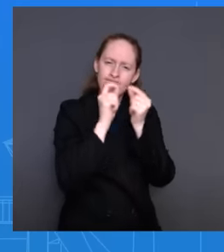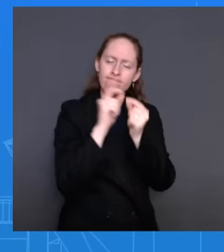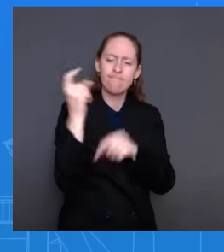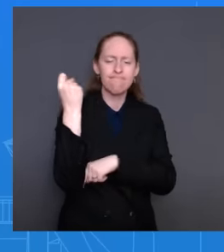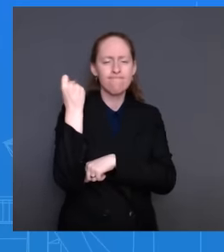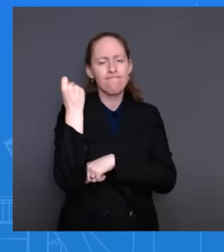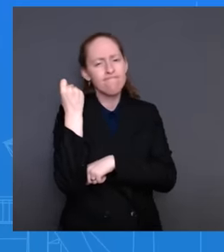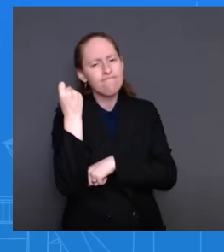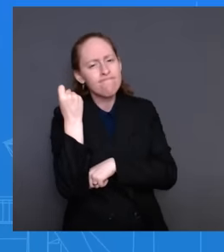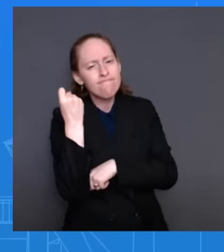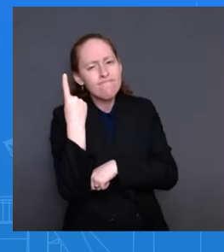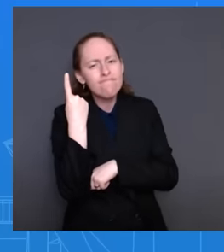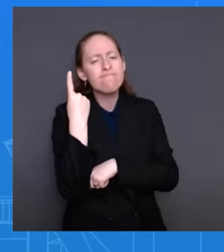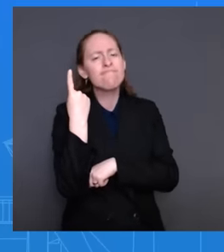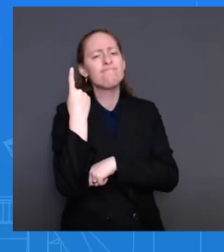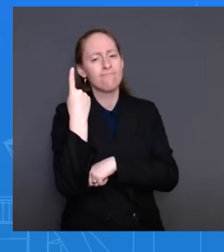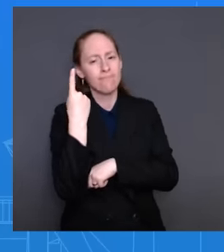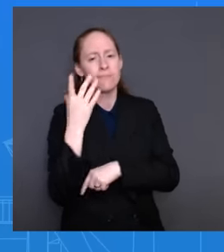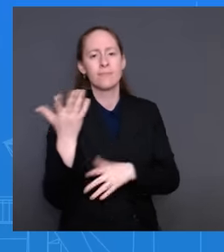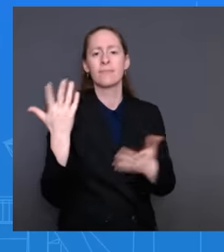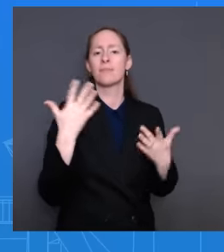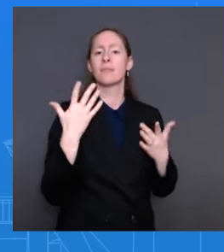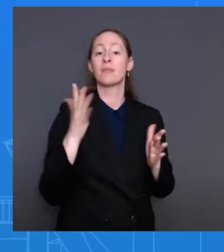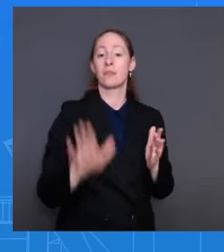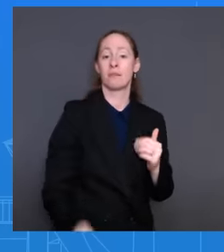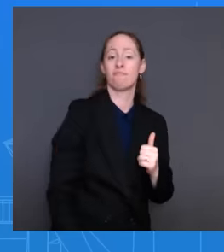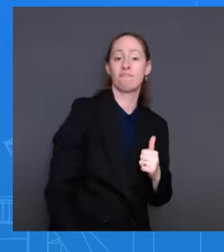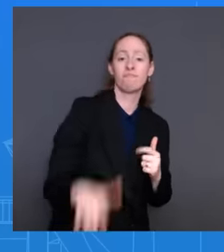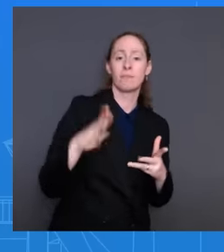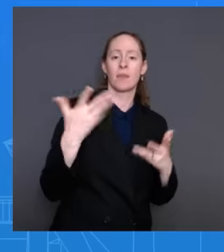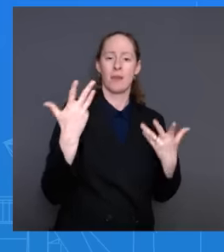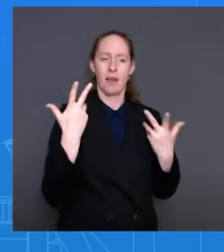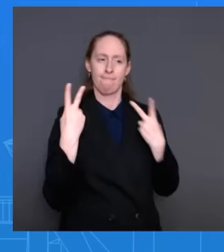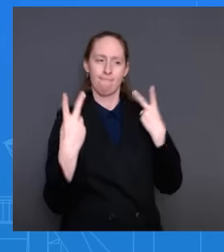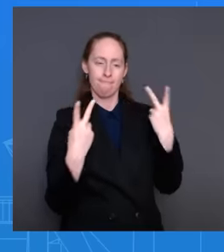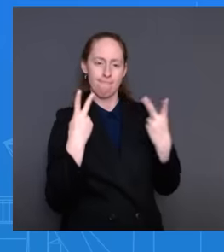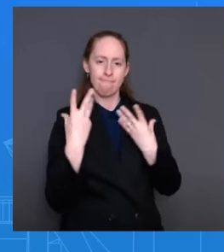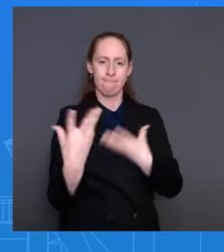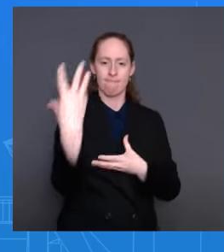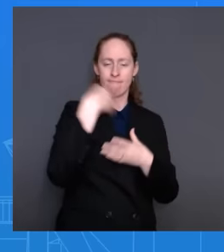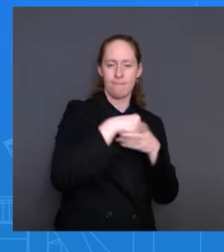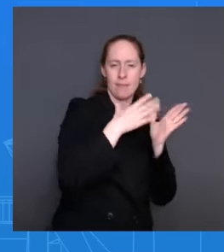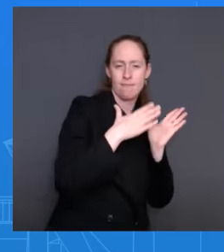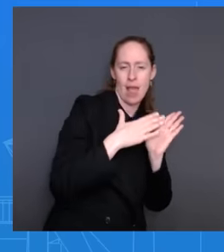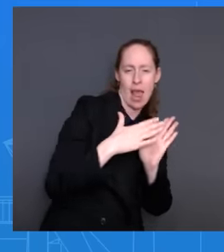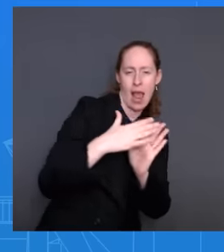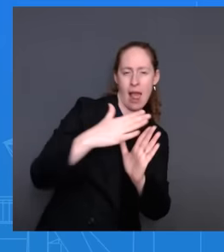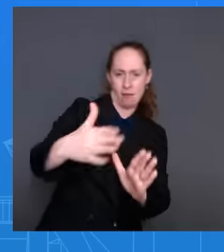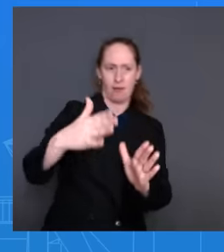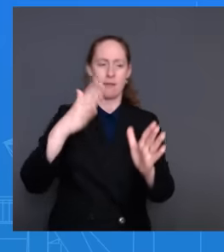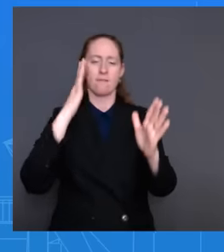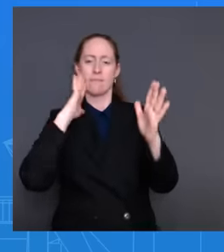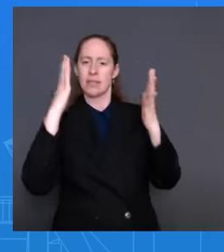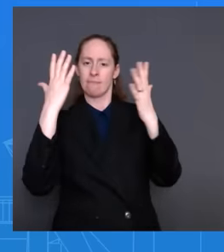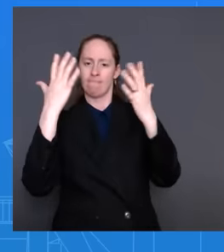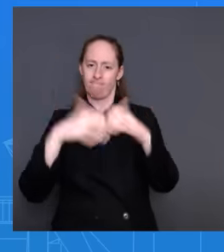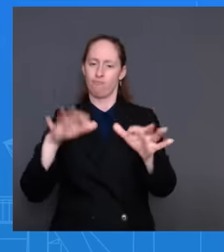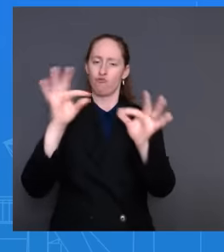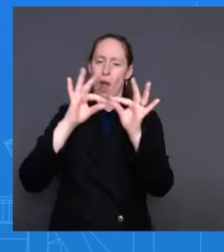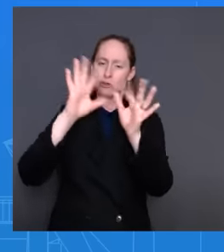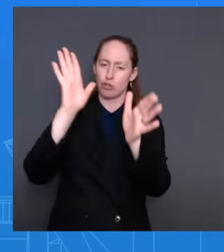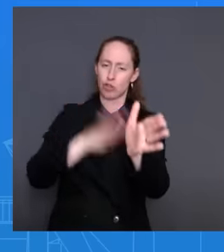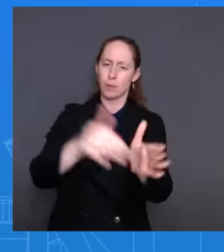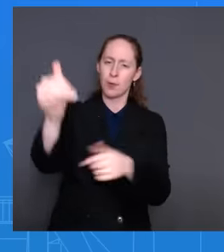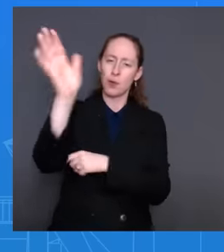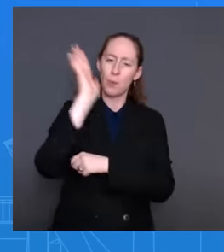to really fight against inflation. So it is something that he is aware of. This is clearly, right, as president, is something